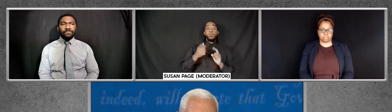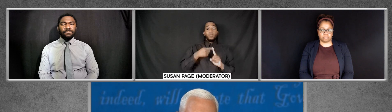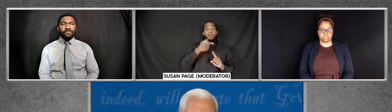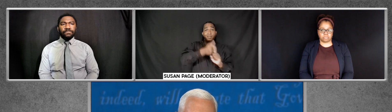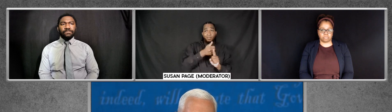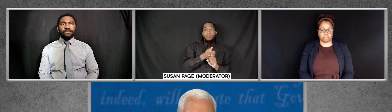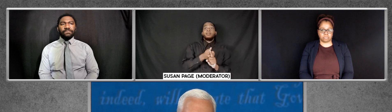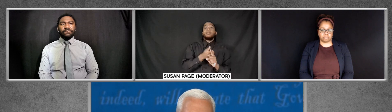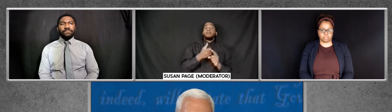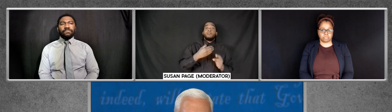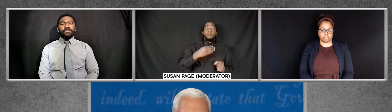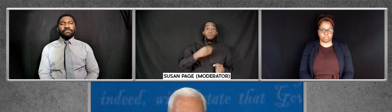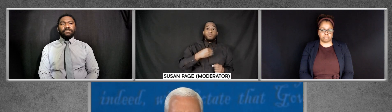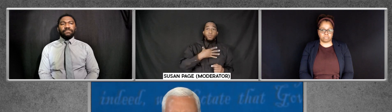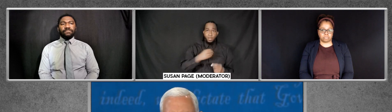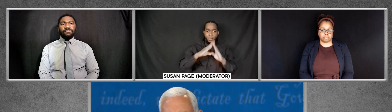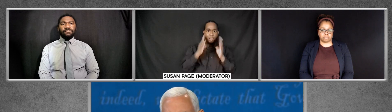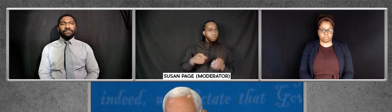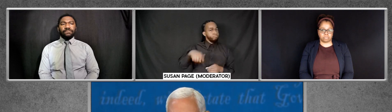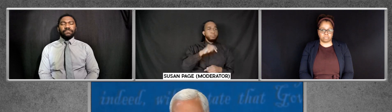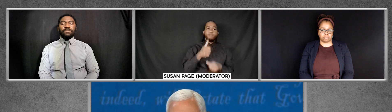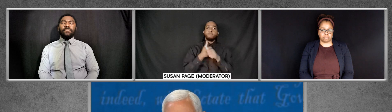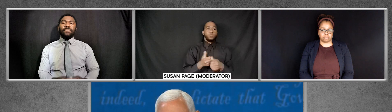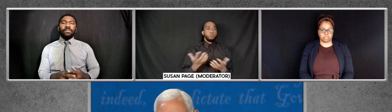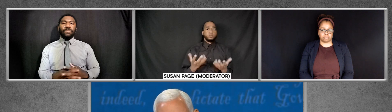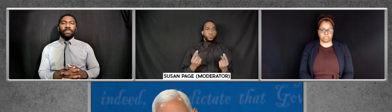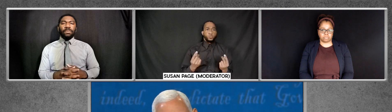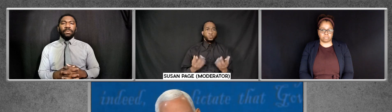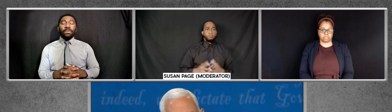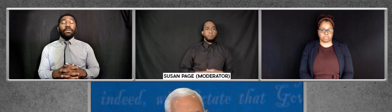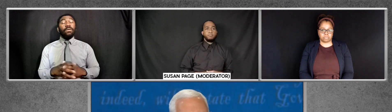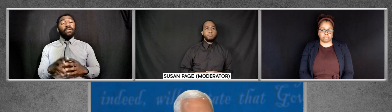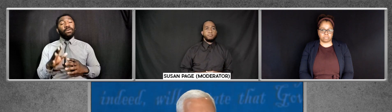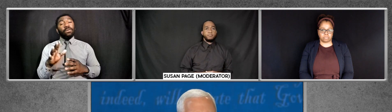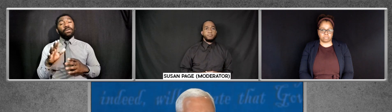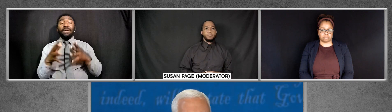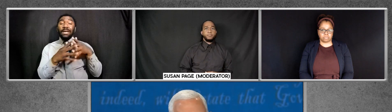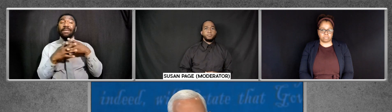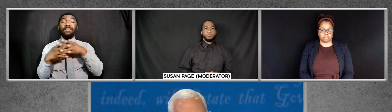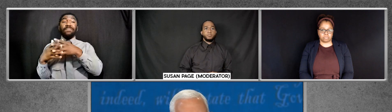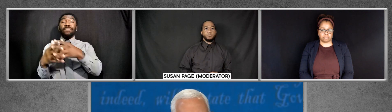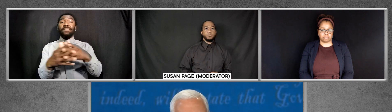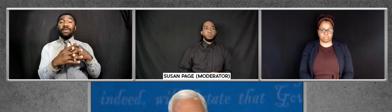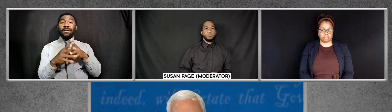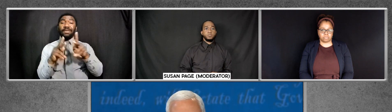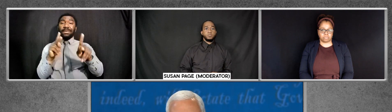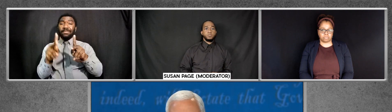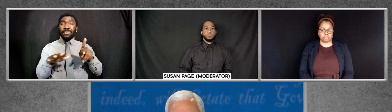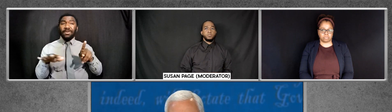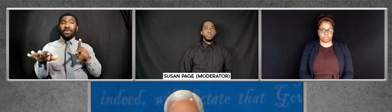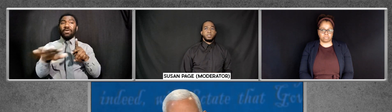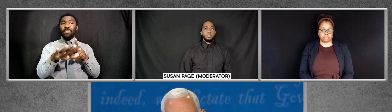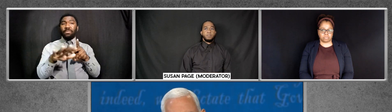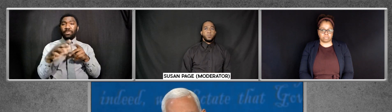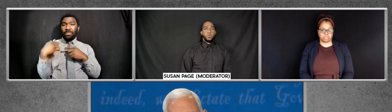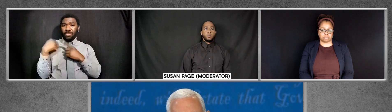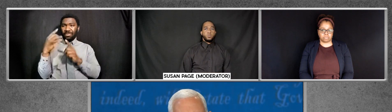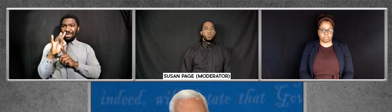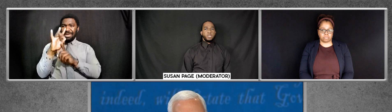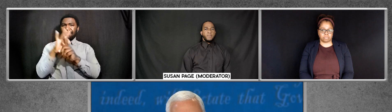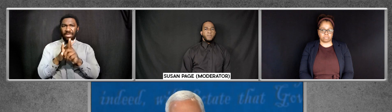so? Well, the American people have demonstrated over the last 8 months that when